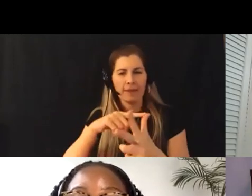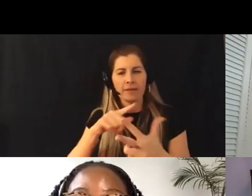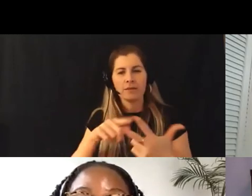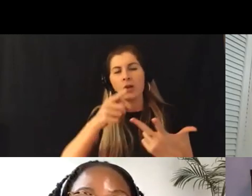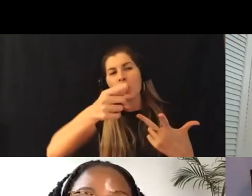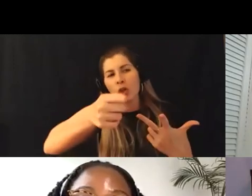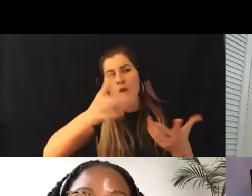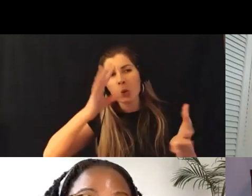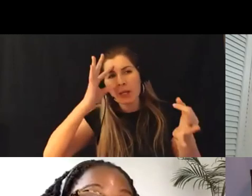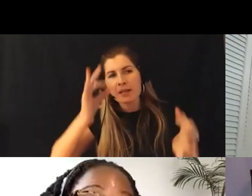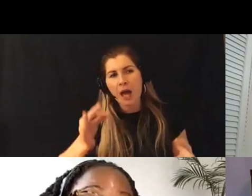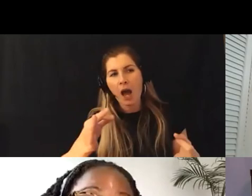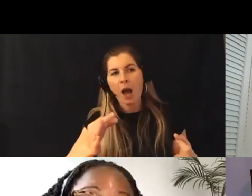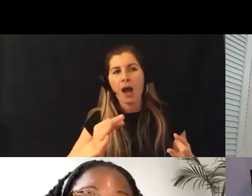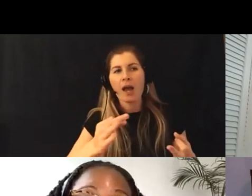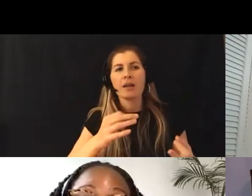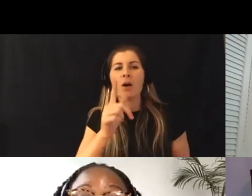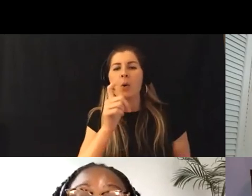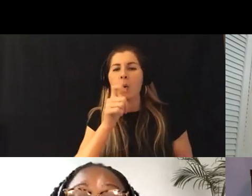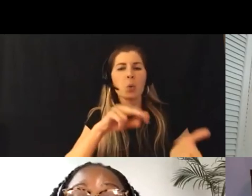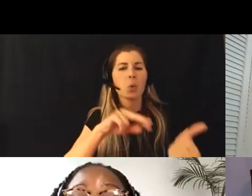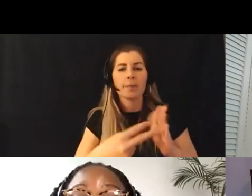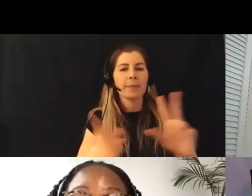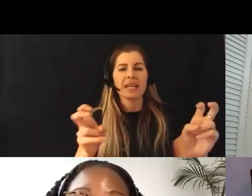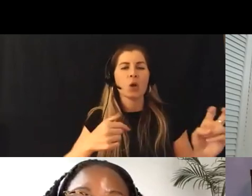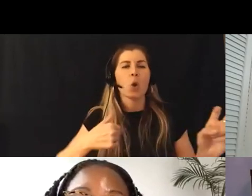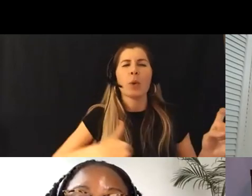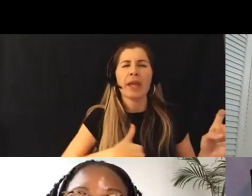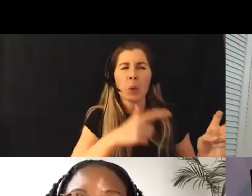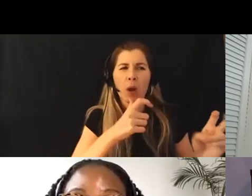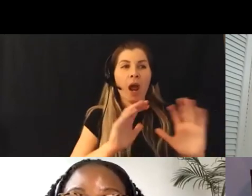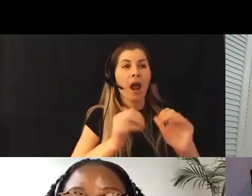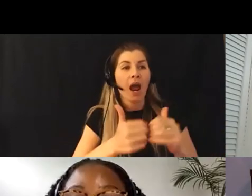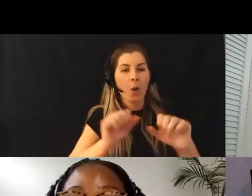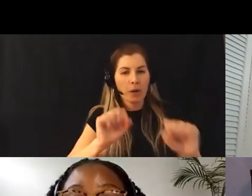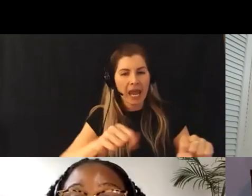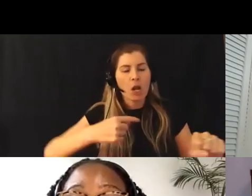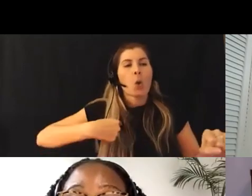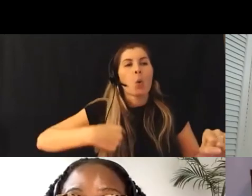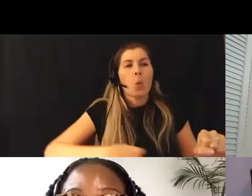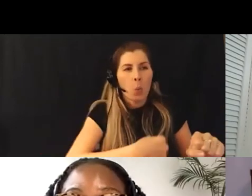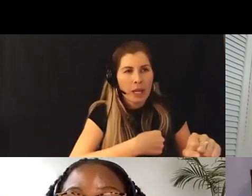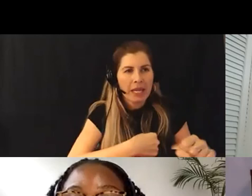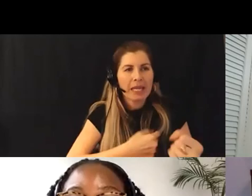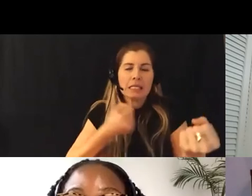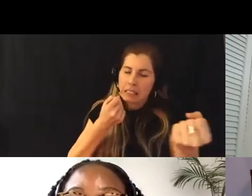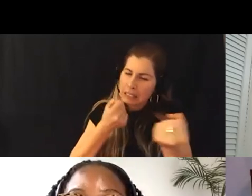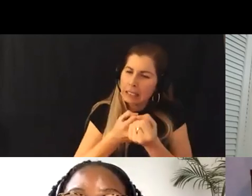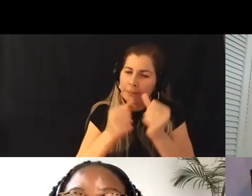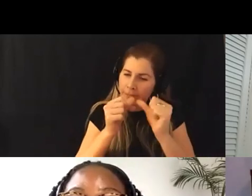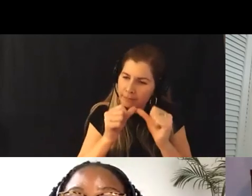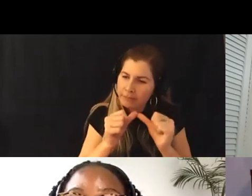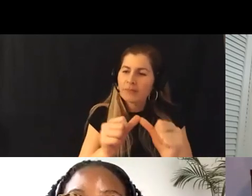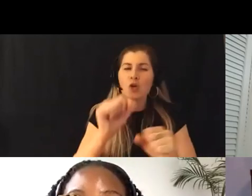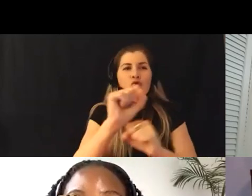what we you're talking to, okay? So how can we sustain and develop infrastructure for teaching